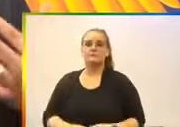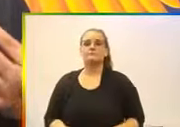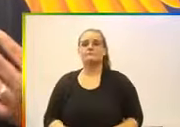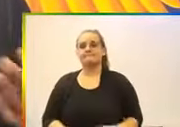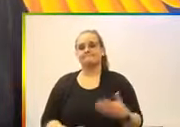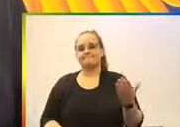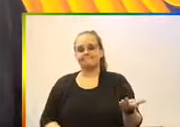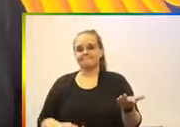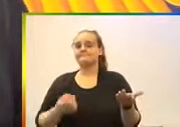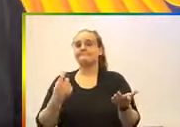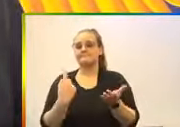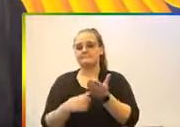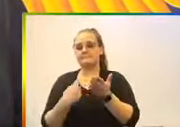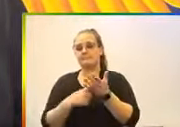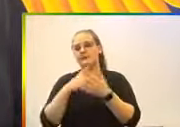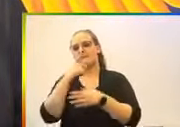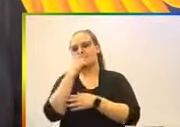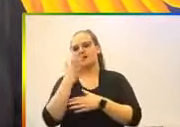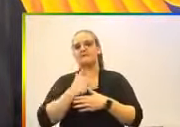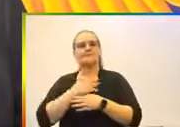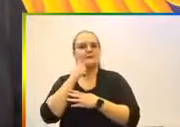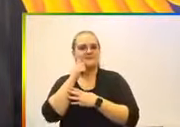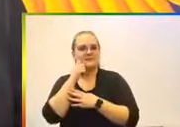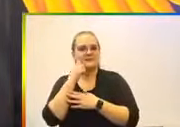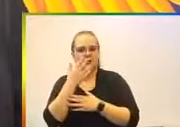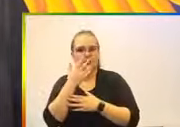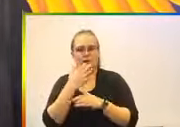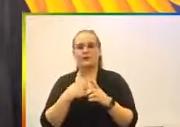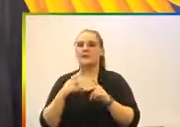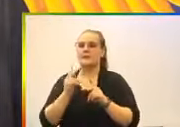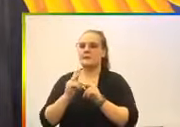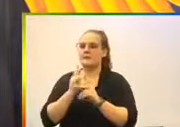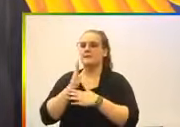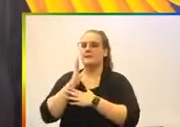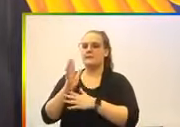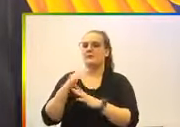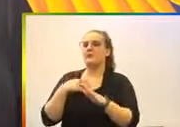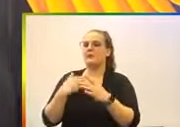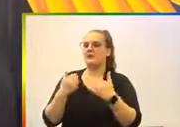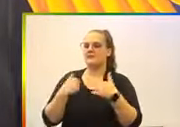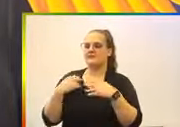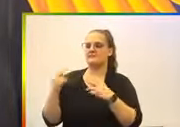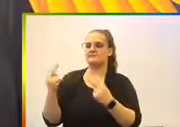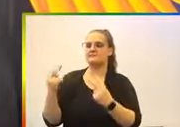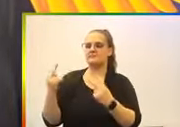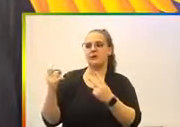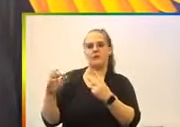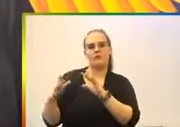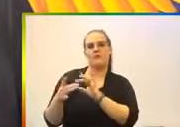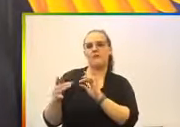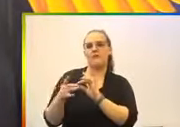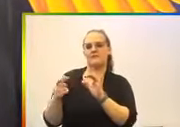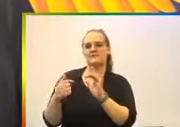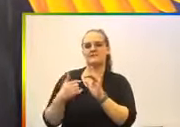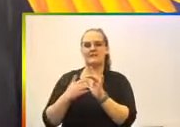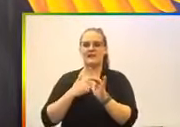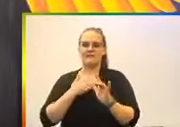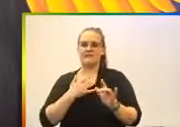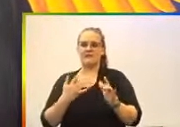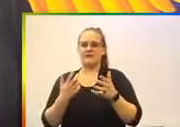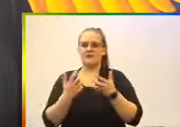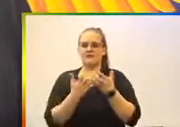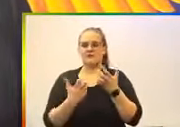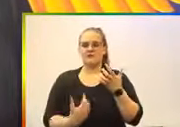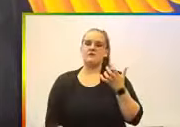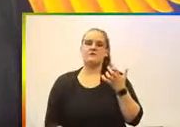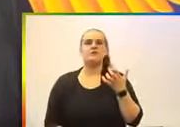Sometimes, because of the color of my skin, I get looks or comments that make me feel out of place. We all